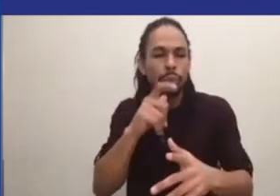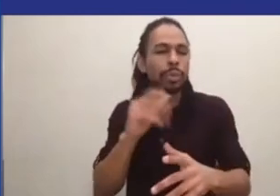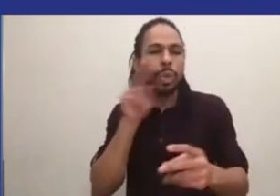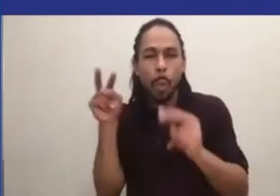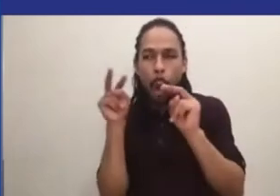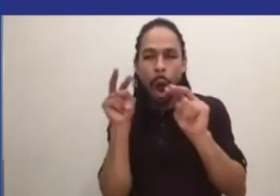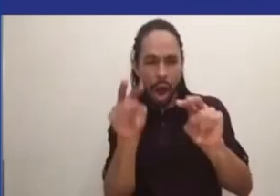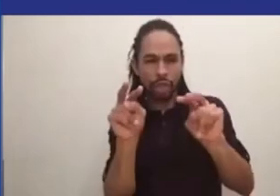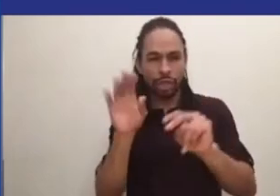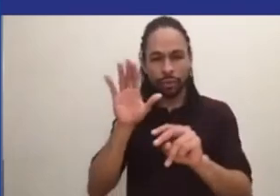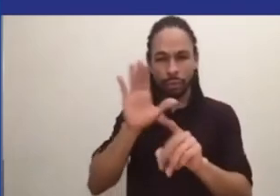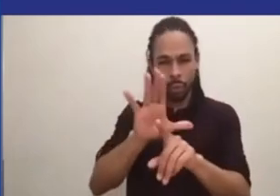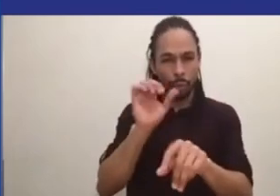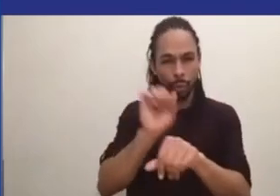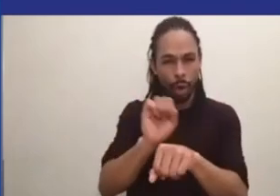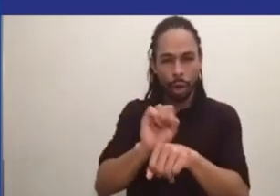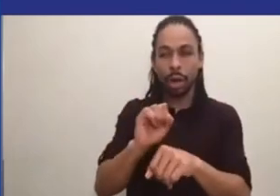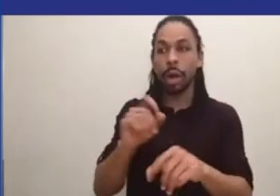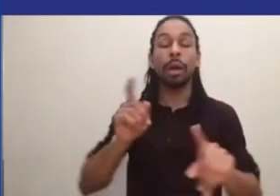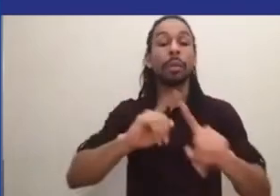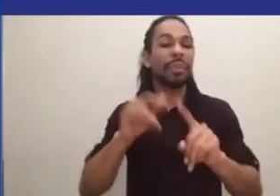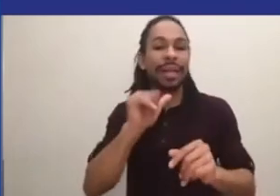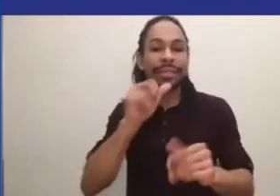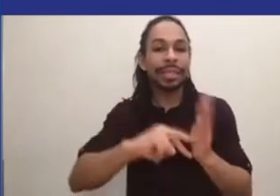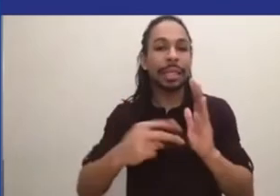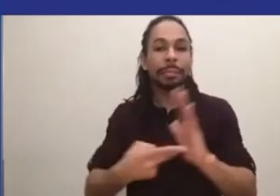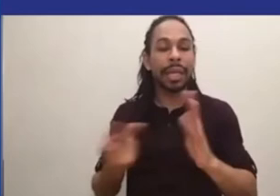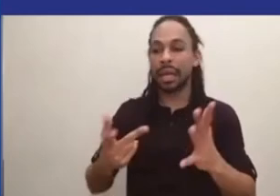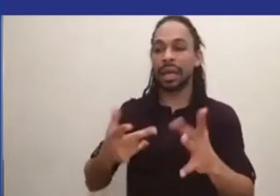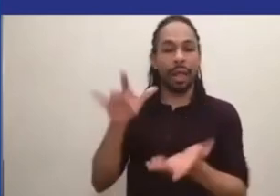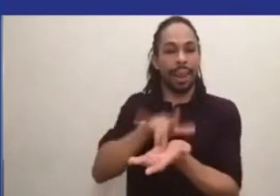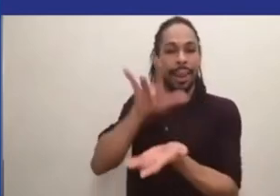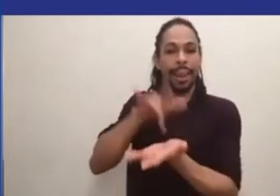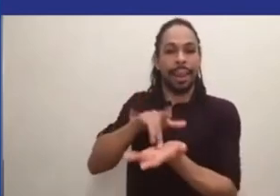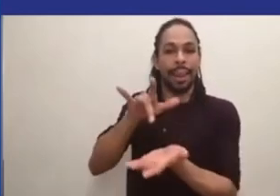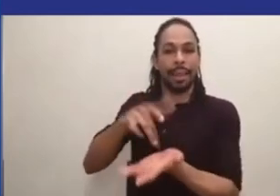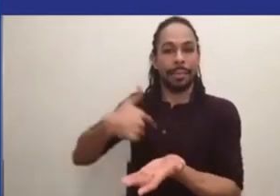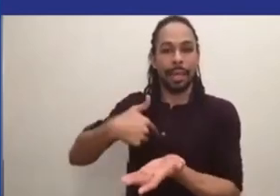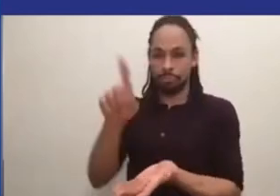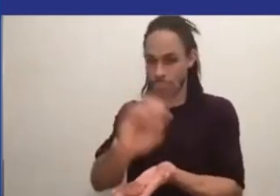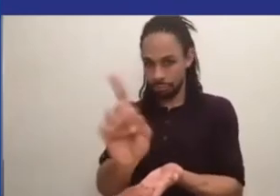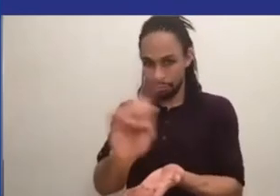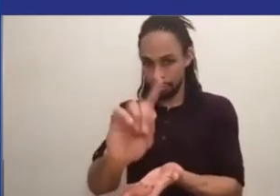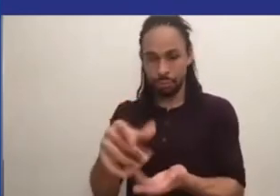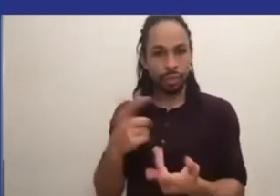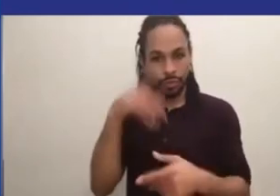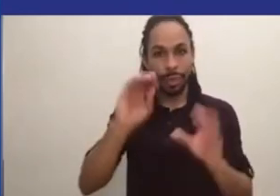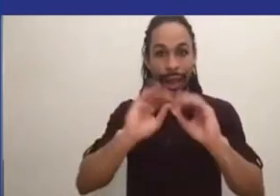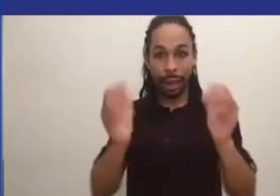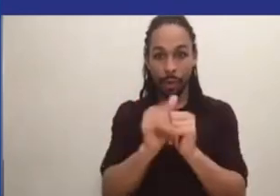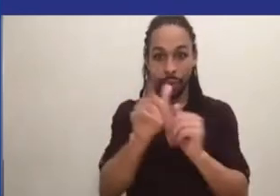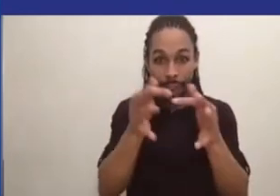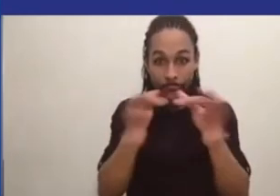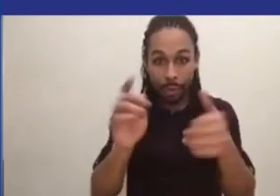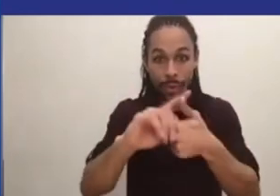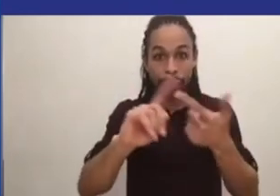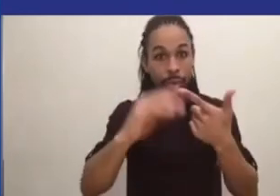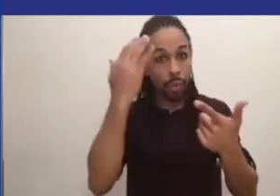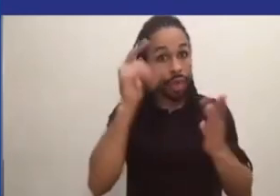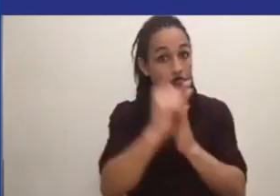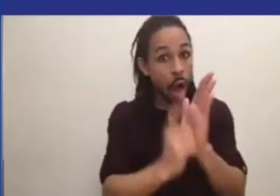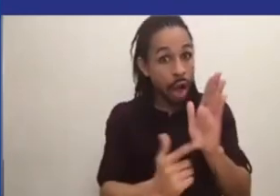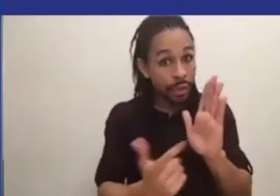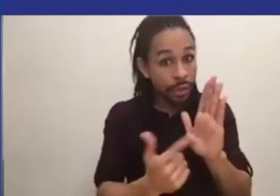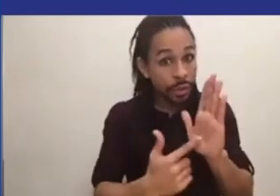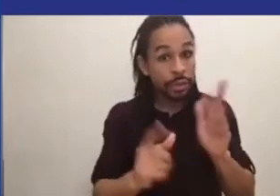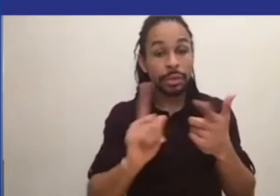doesn't mean walk all over me. So you have to be very clear on your language. You have to be very prepared with your paperwork. You have to know the laws. Please know the laws. Know what